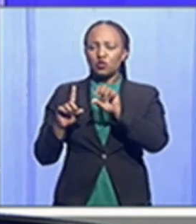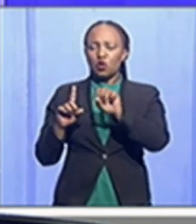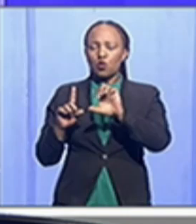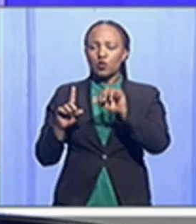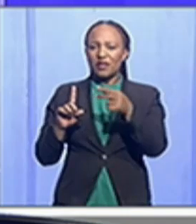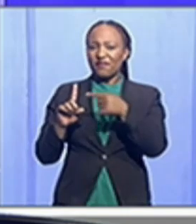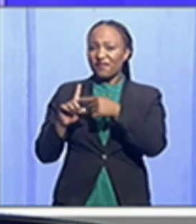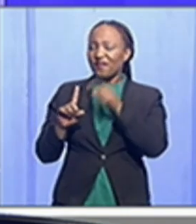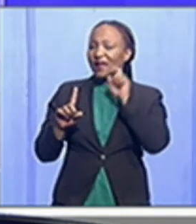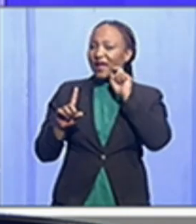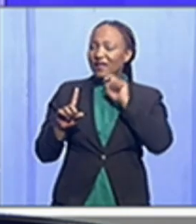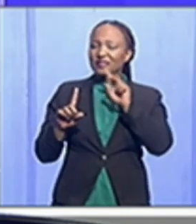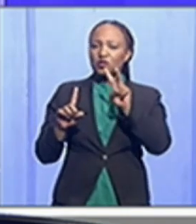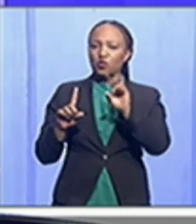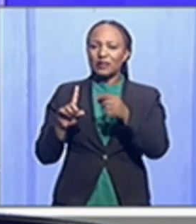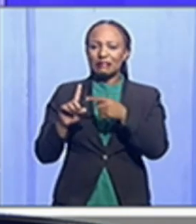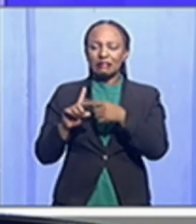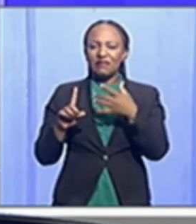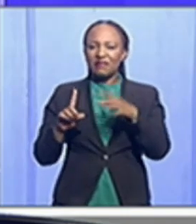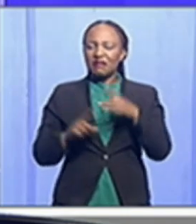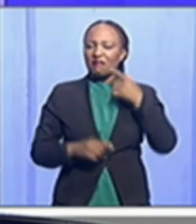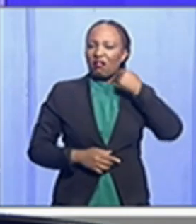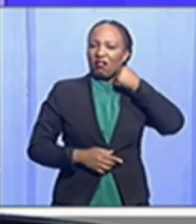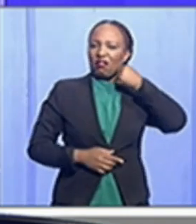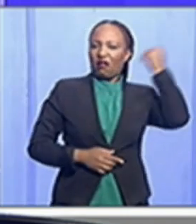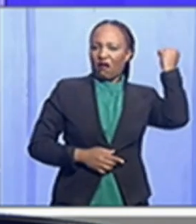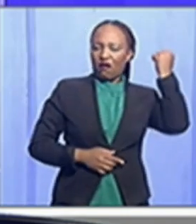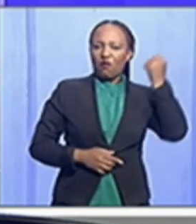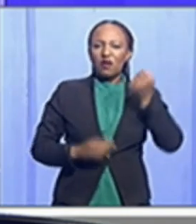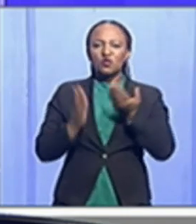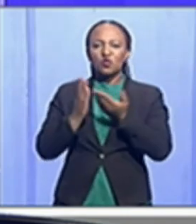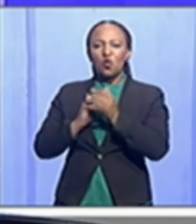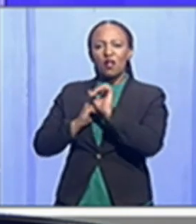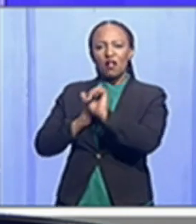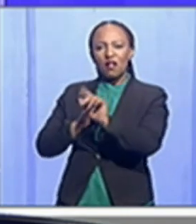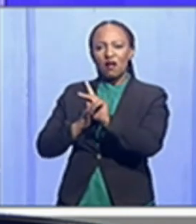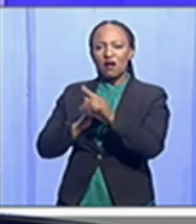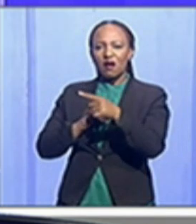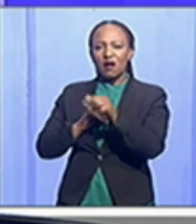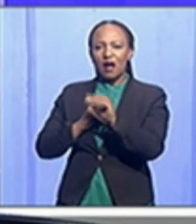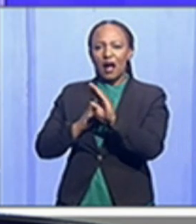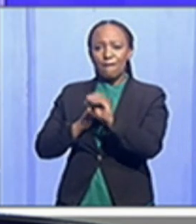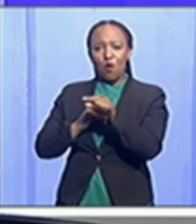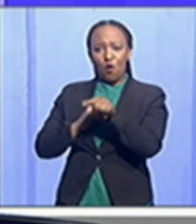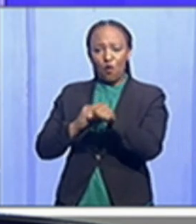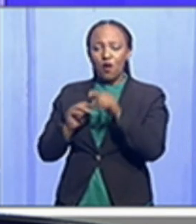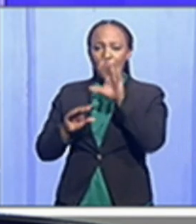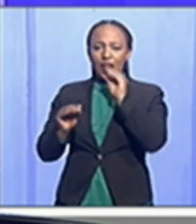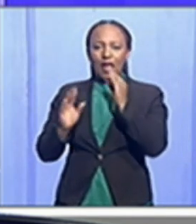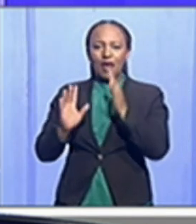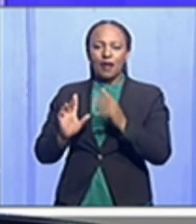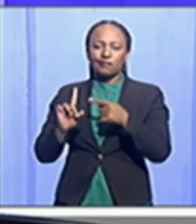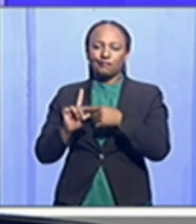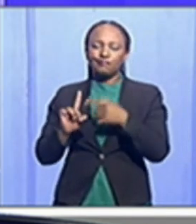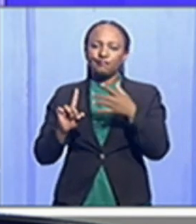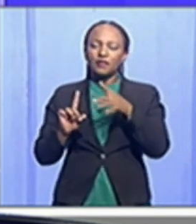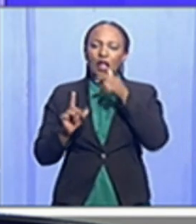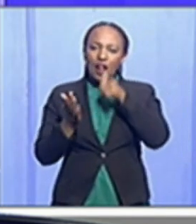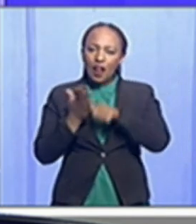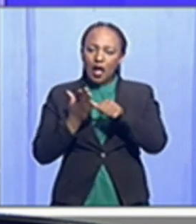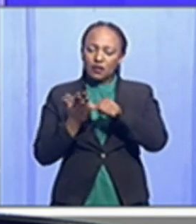bja gagwe morago ga ditiragalo tša bogoroto ka sekolong sa dithuto tša godimo sa Gabo. Morutwana yo o tlogetše lengwalana leo ka gare ga lona